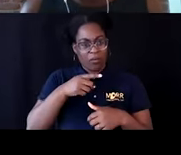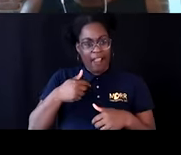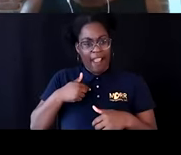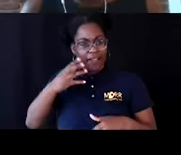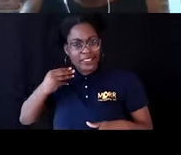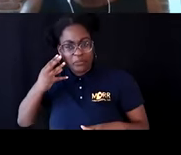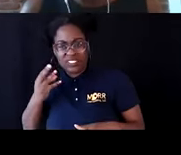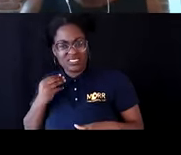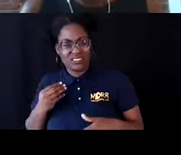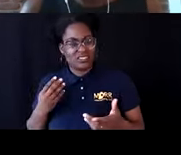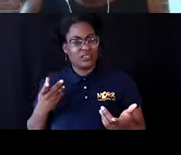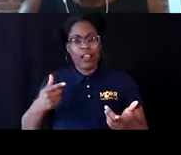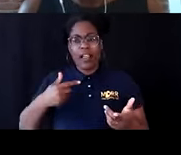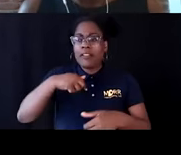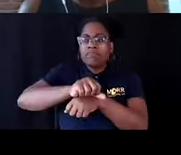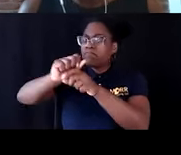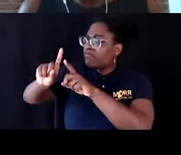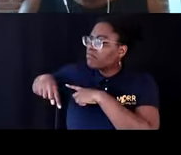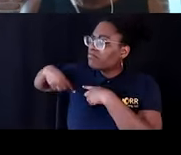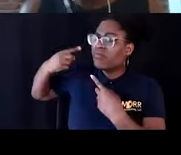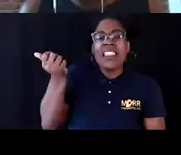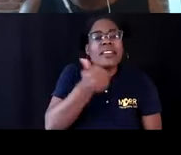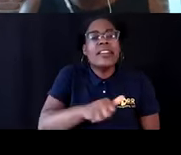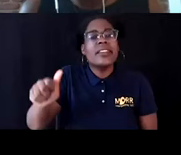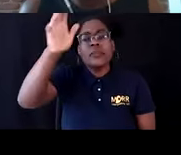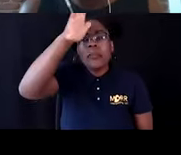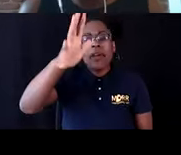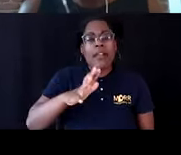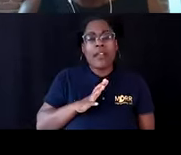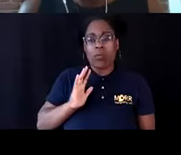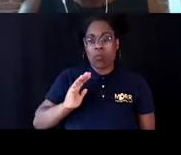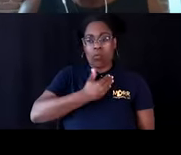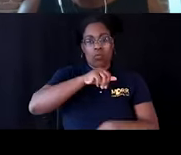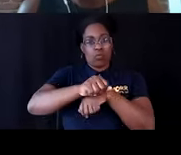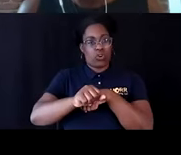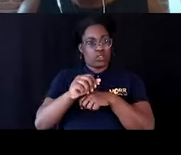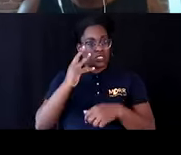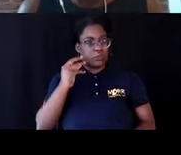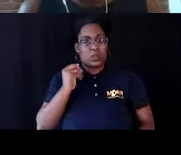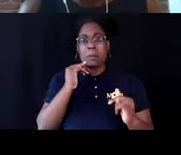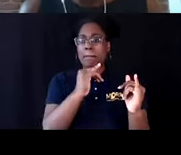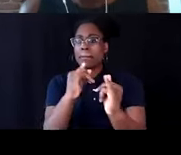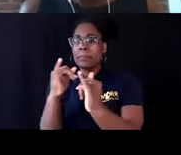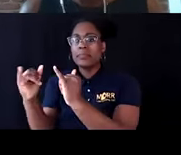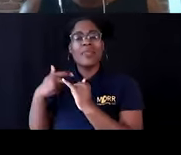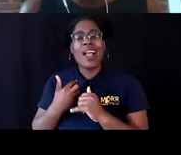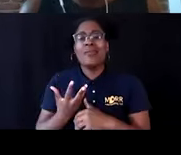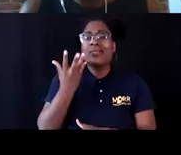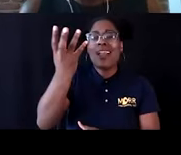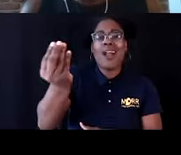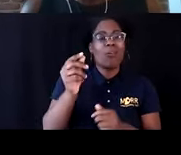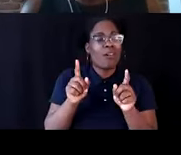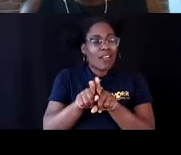just as long as any man. I have been sent out to the fields to work just as long and hard as any man, and no one's